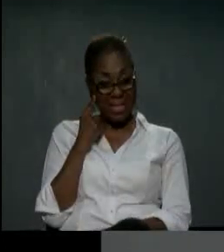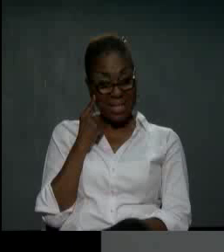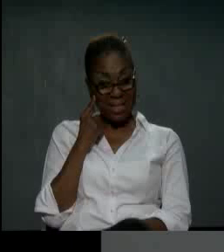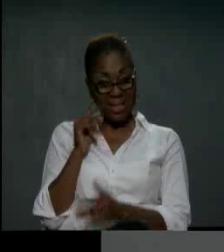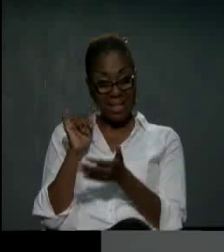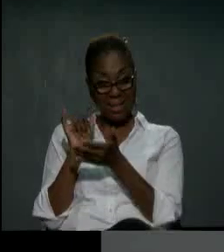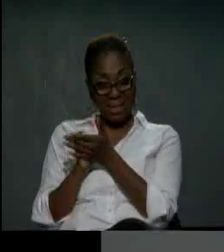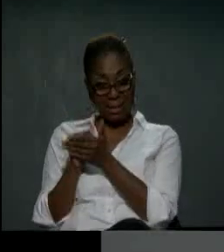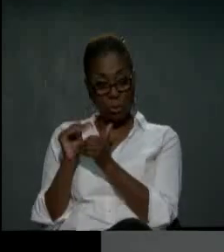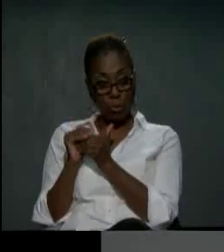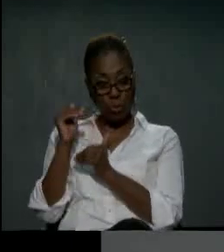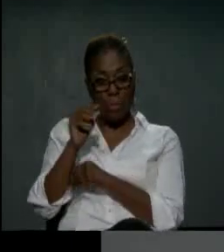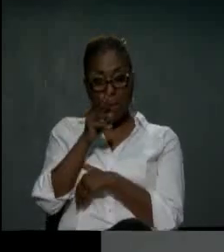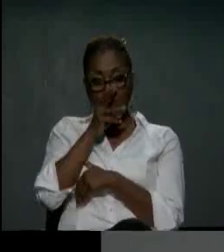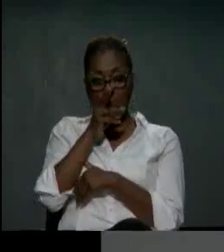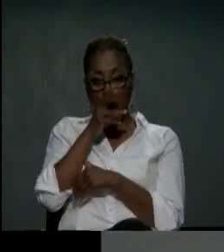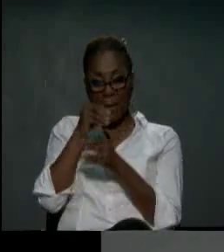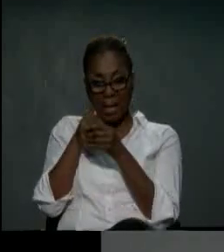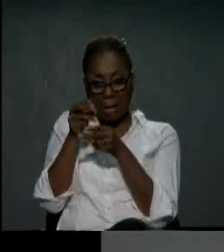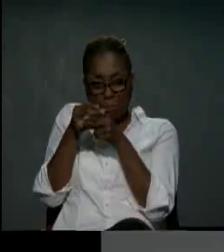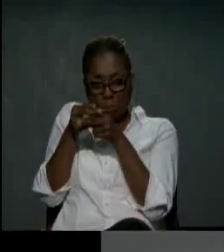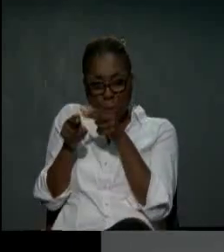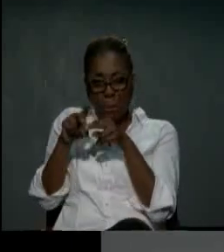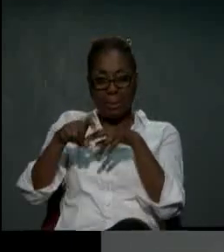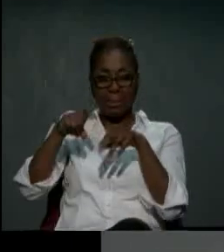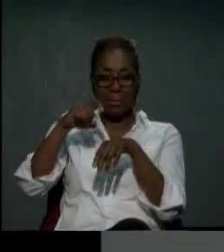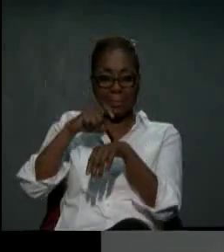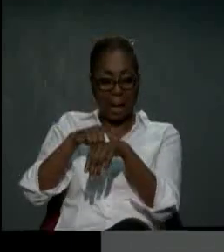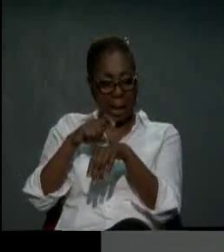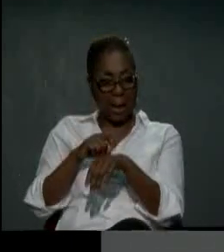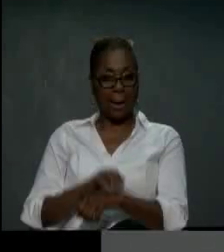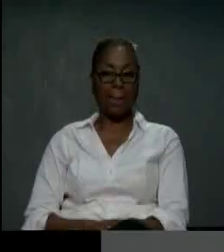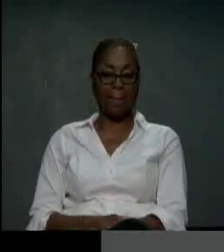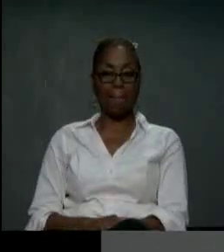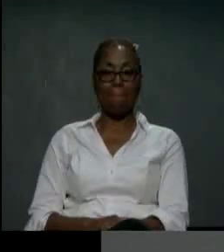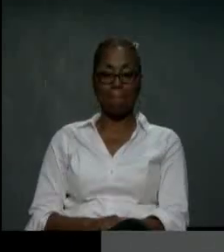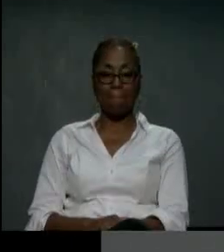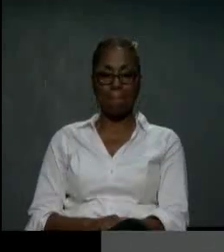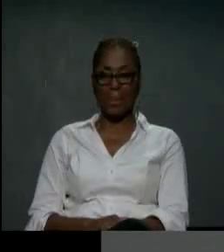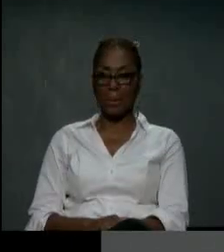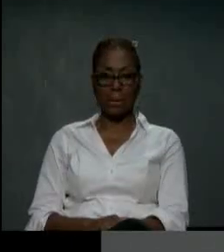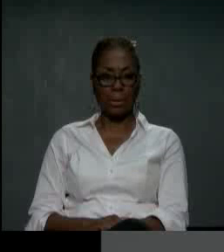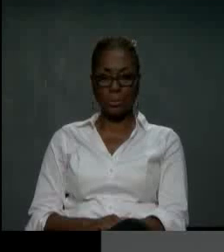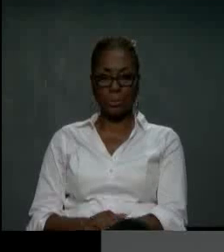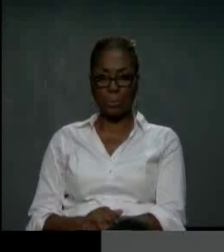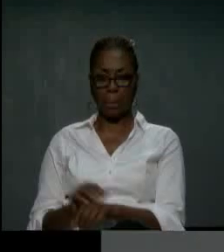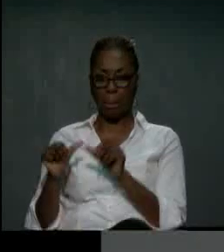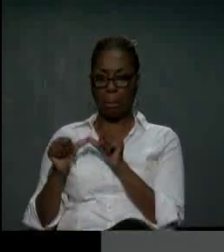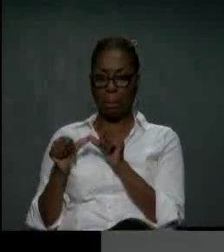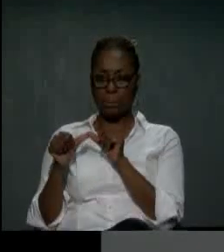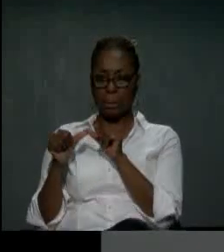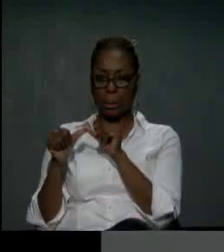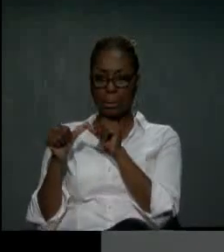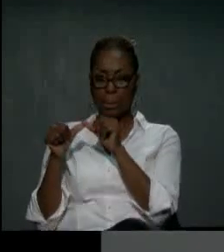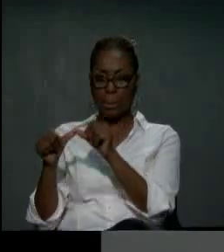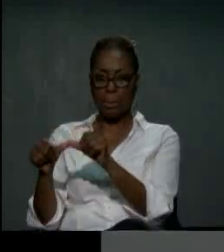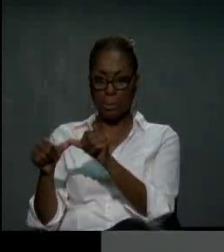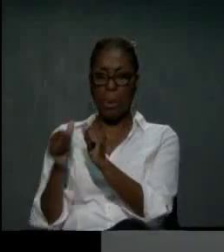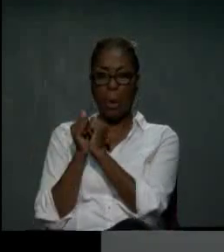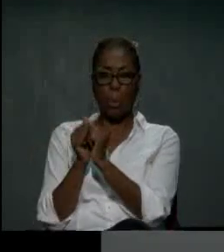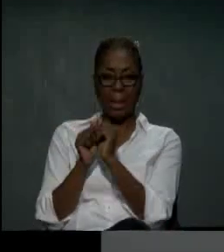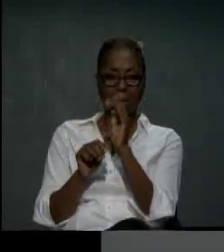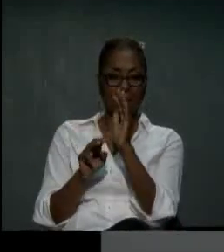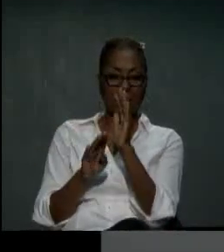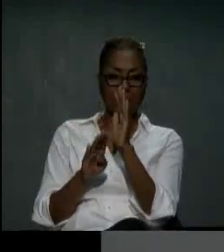too much water in a short period of time to continue with